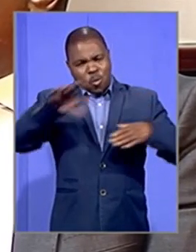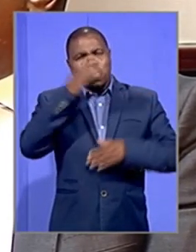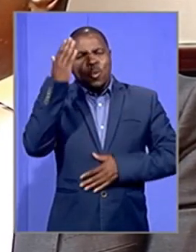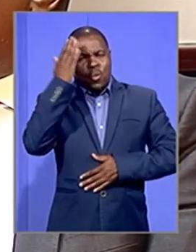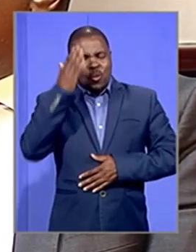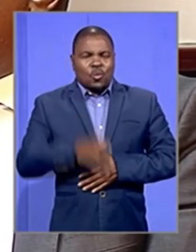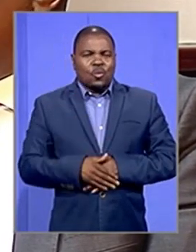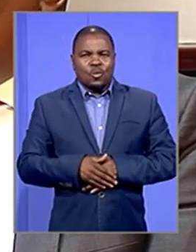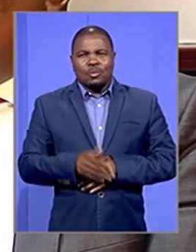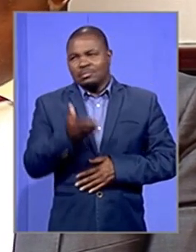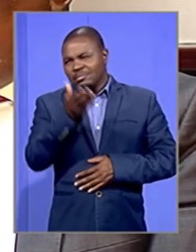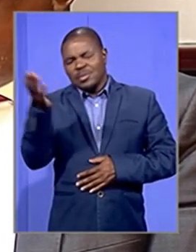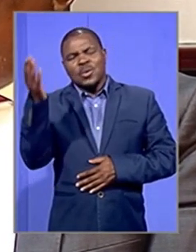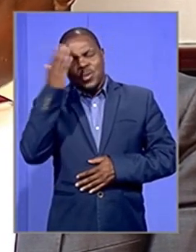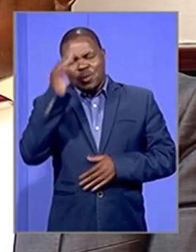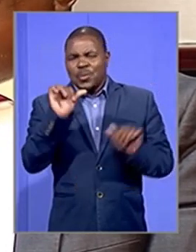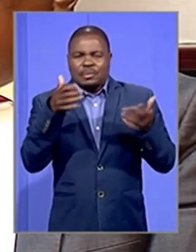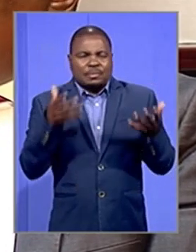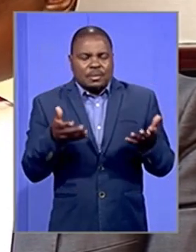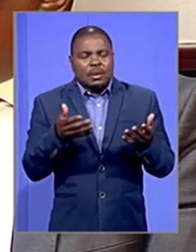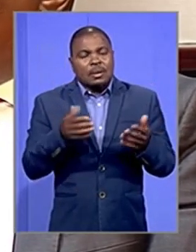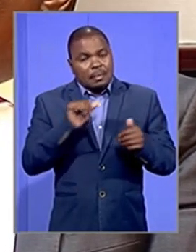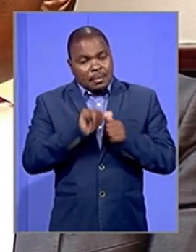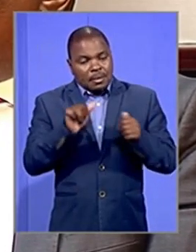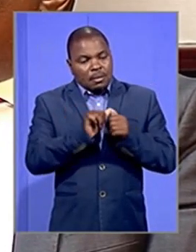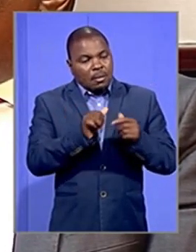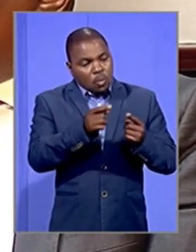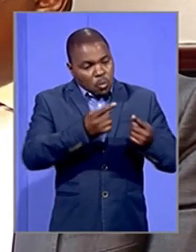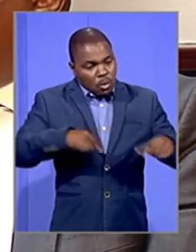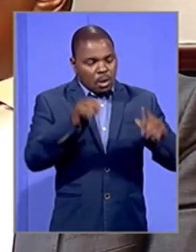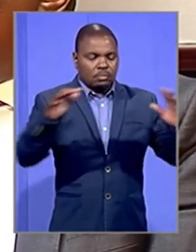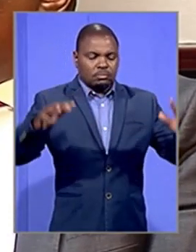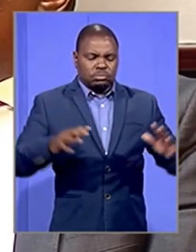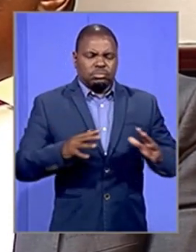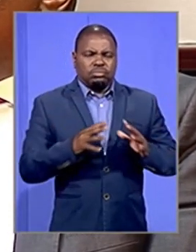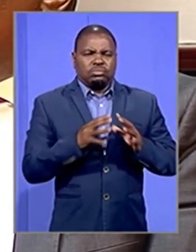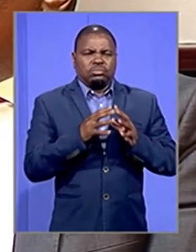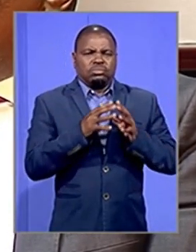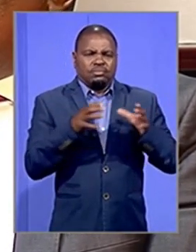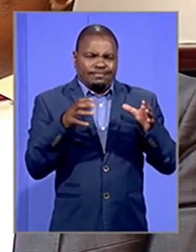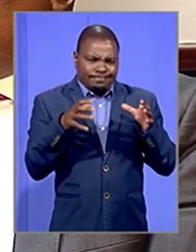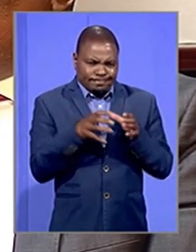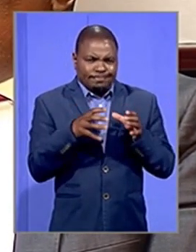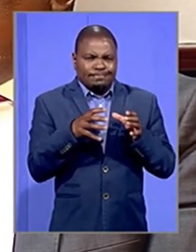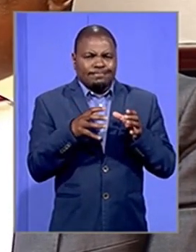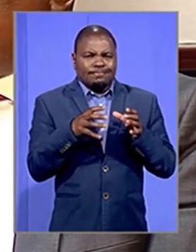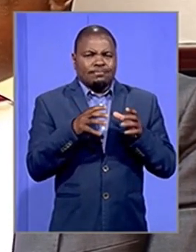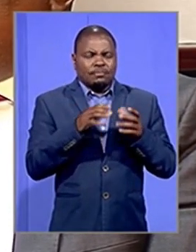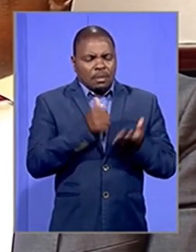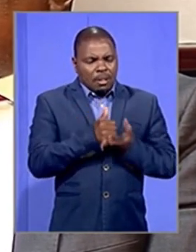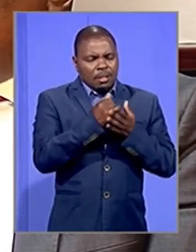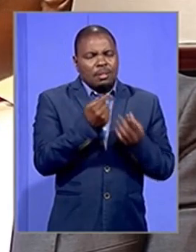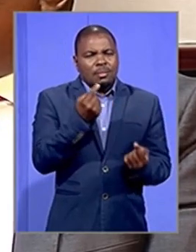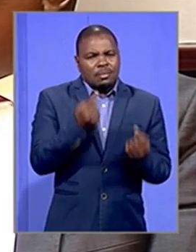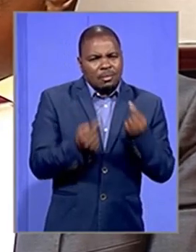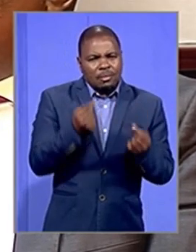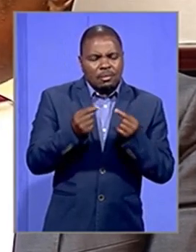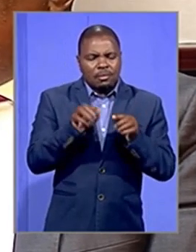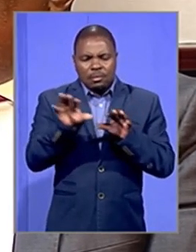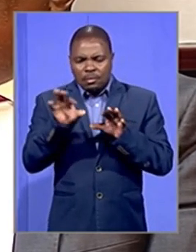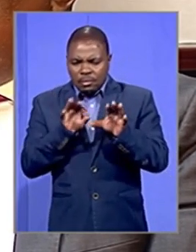doesn't need a rocket scientist. So for us to come together, come closer, to help each other